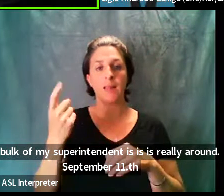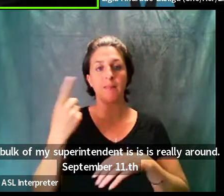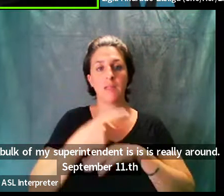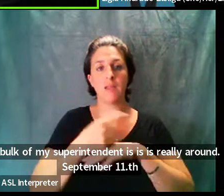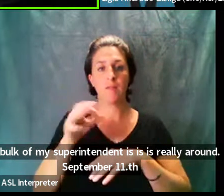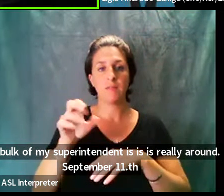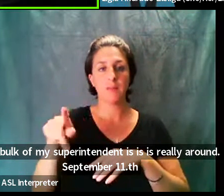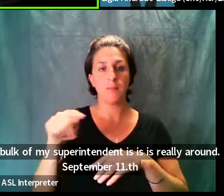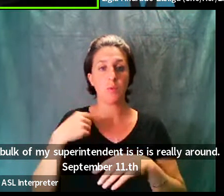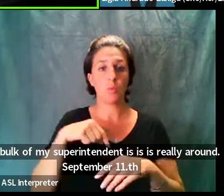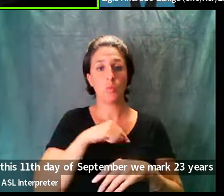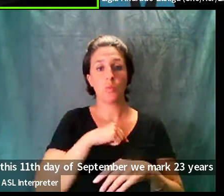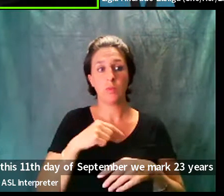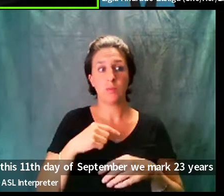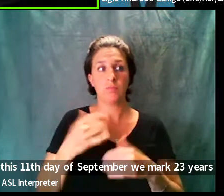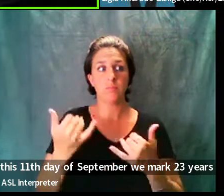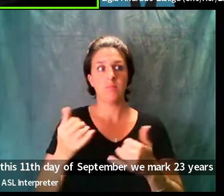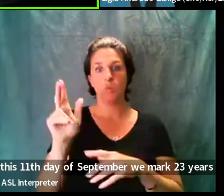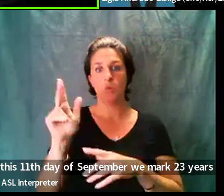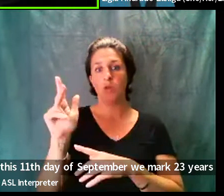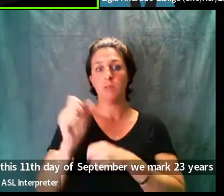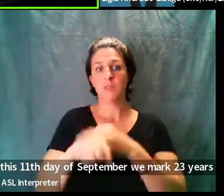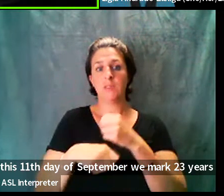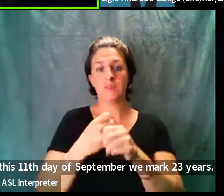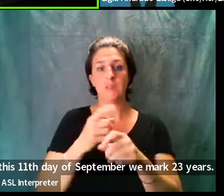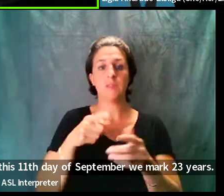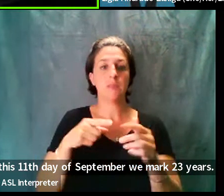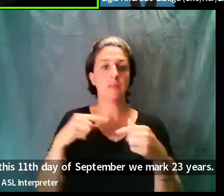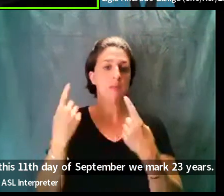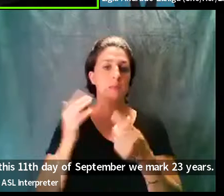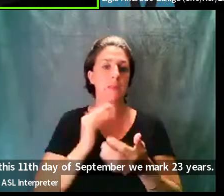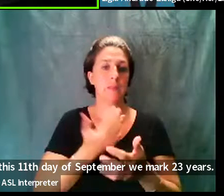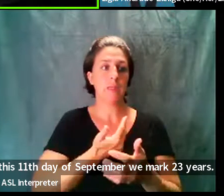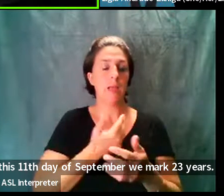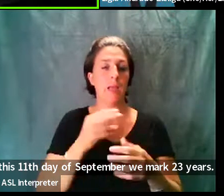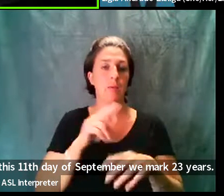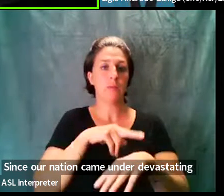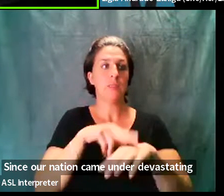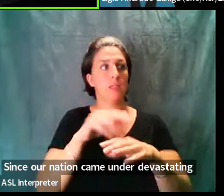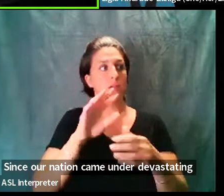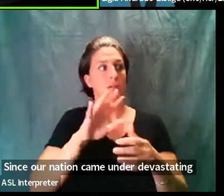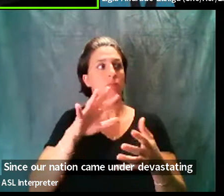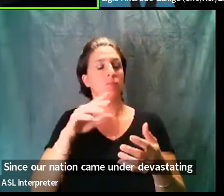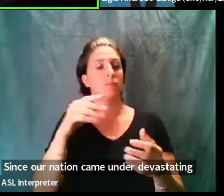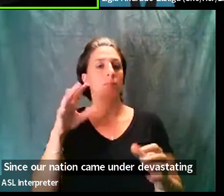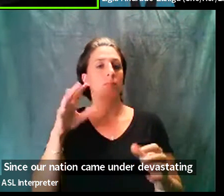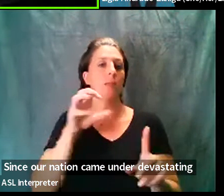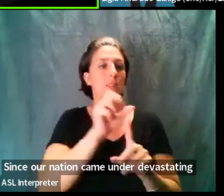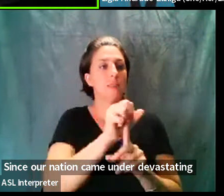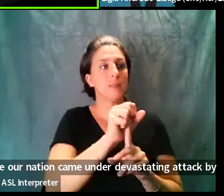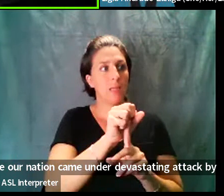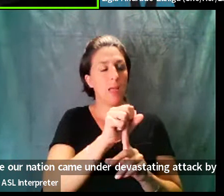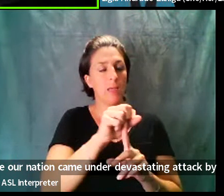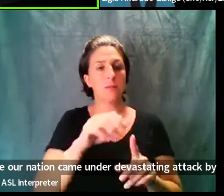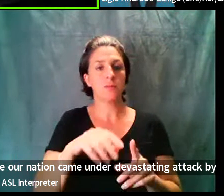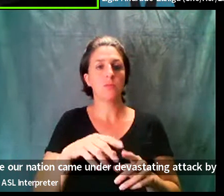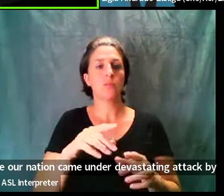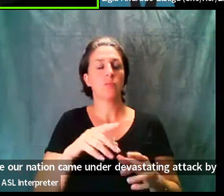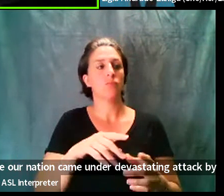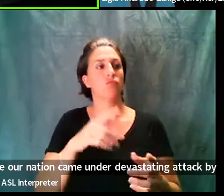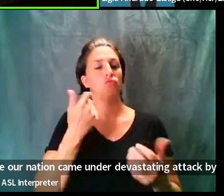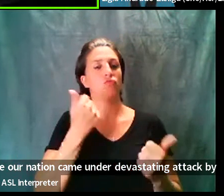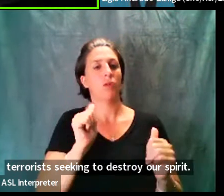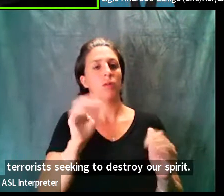23 years since our nation came under devastating attack by terrorists seeking to destroy our spirit and cherished values.